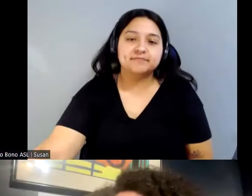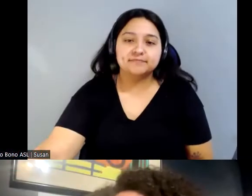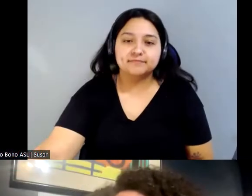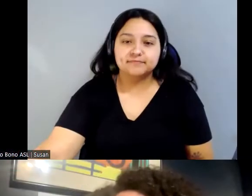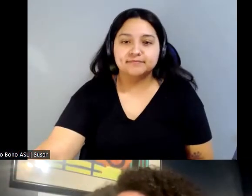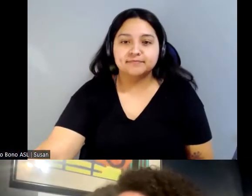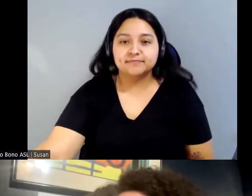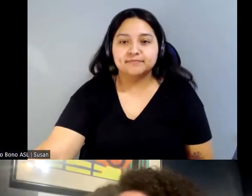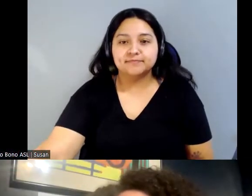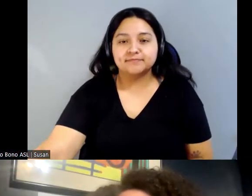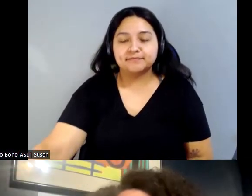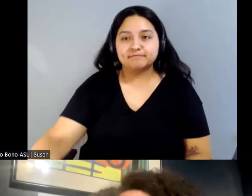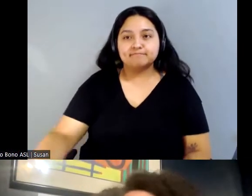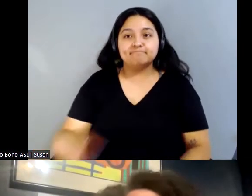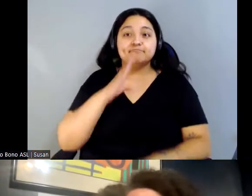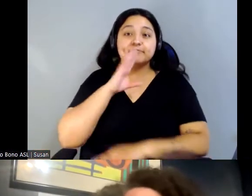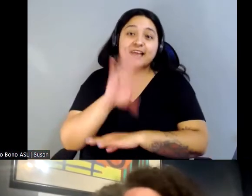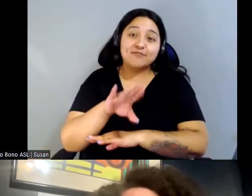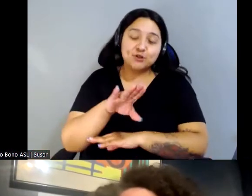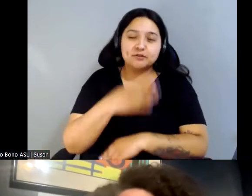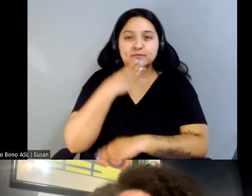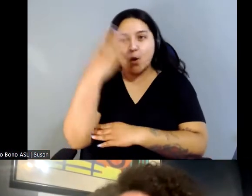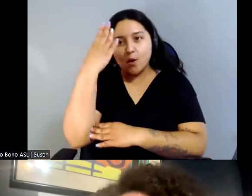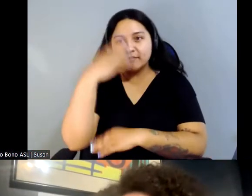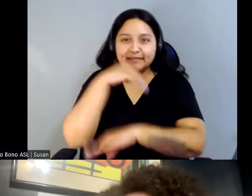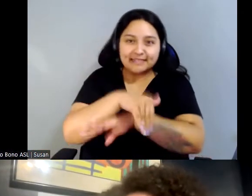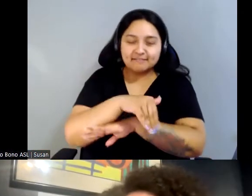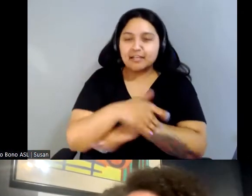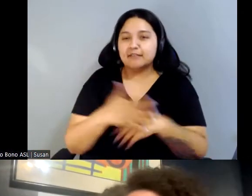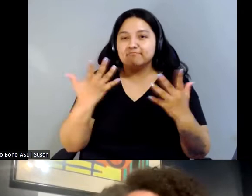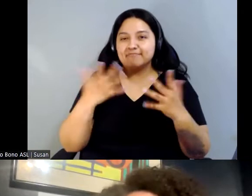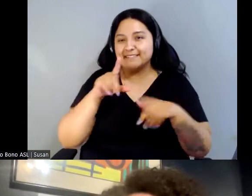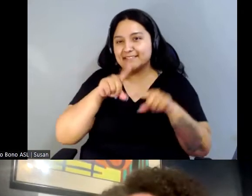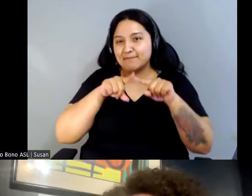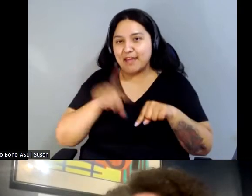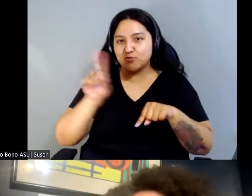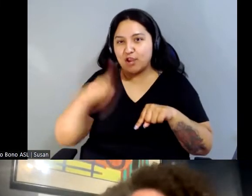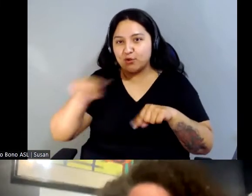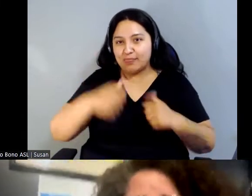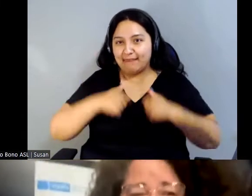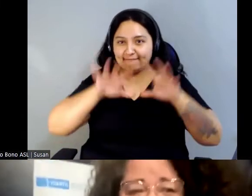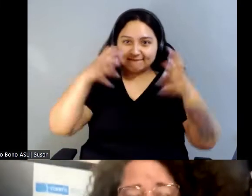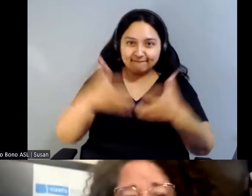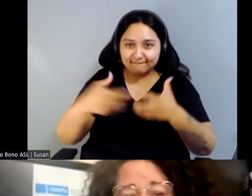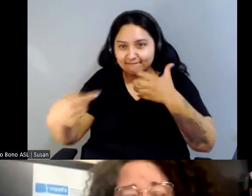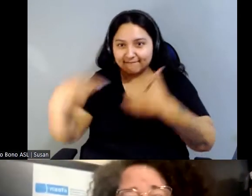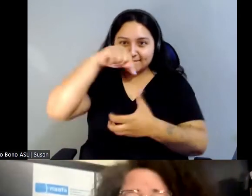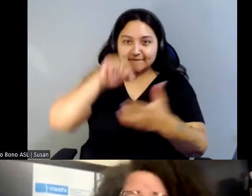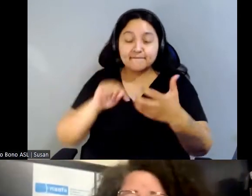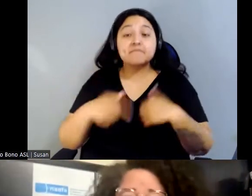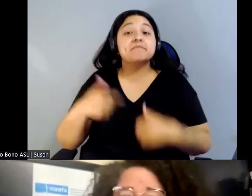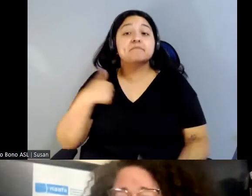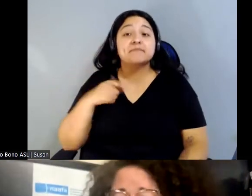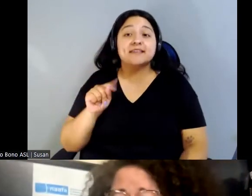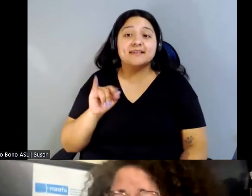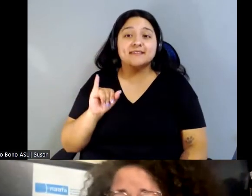Good afternoon, good evening, good morning to you, wherever you are in the world. I am Tigress Osborne. I'm the chair of the National